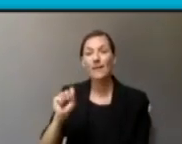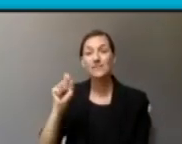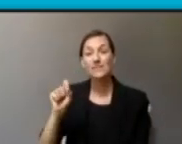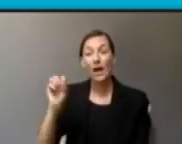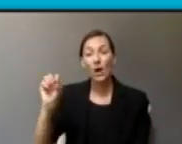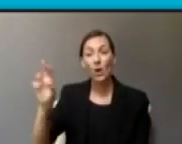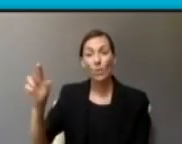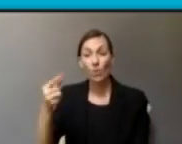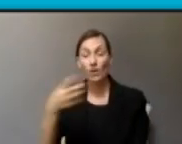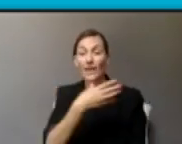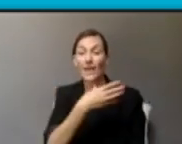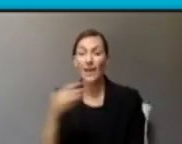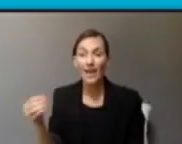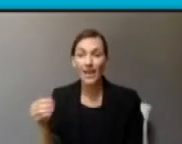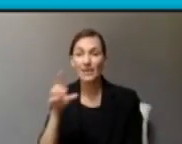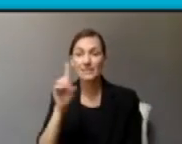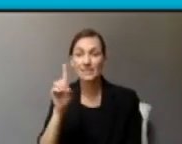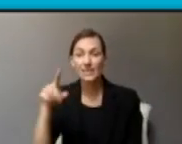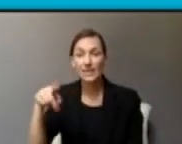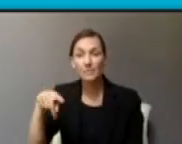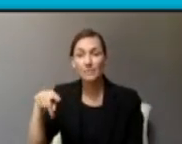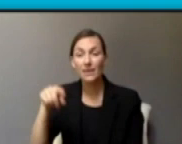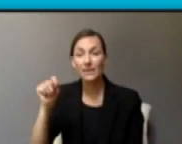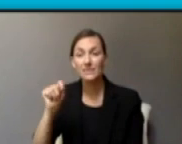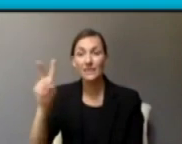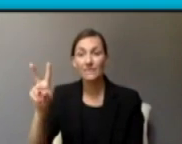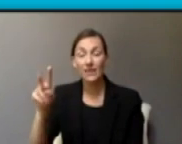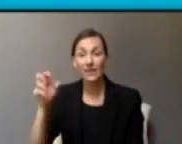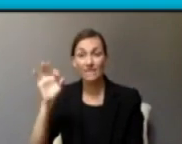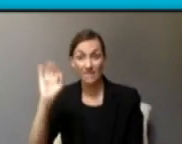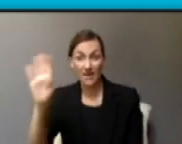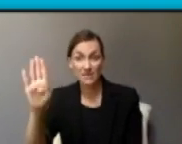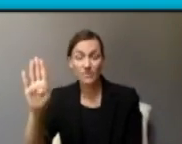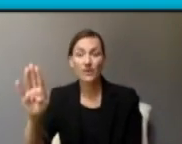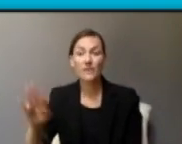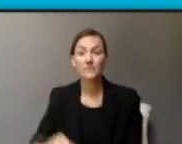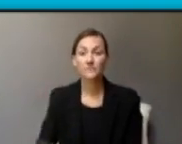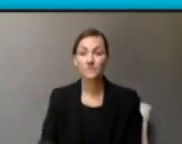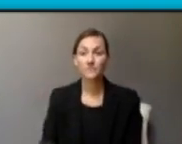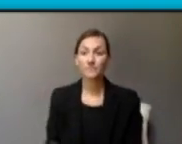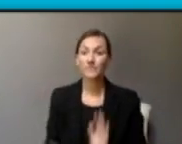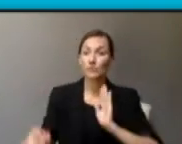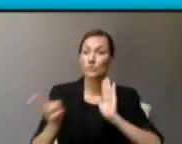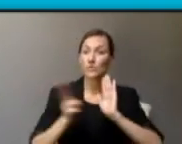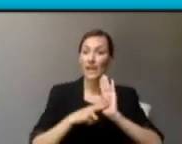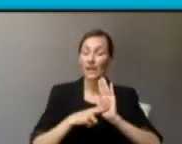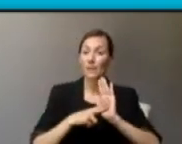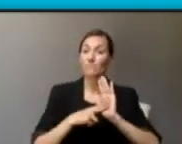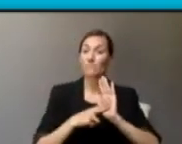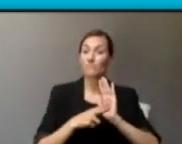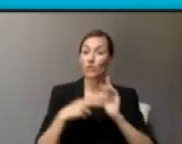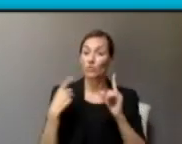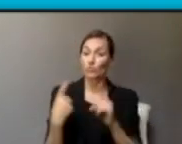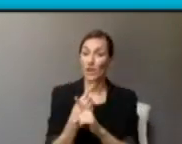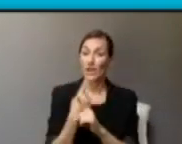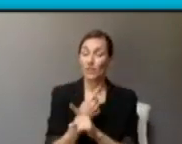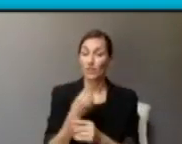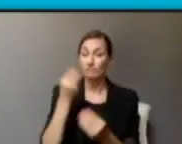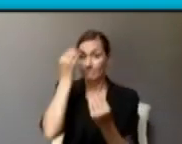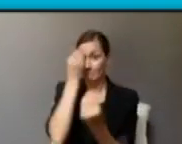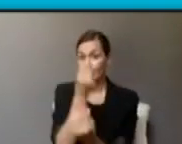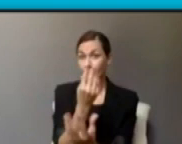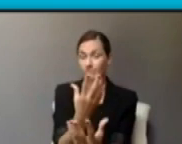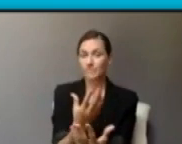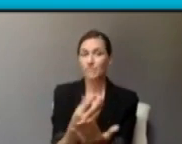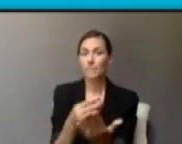onedetroitpbs.org and on DPTV's Facebook. To sign up for regular updates, please fill out the form that